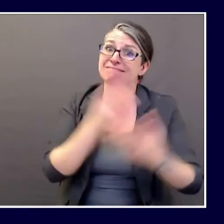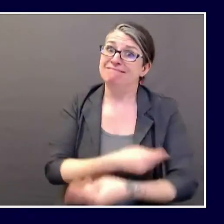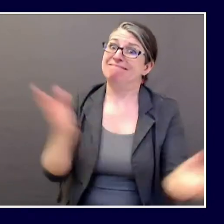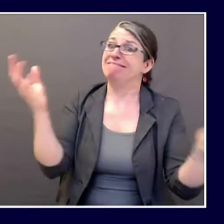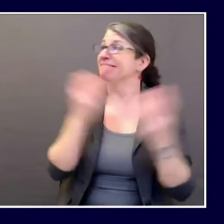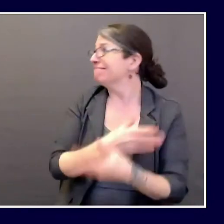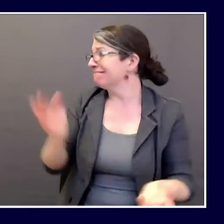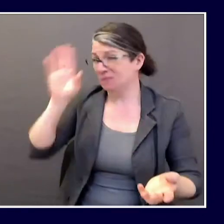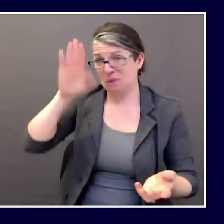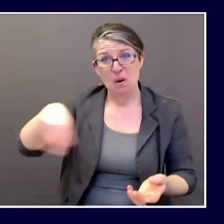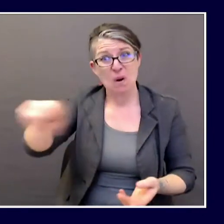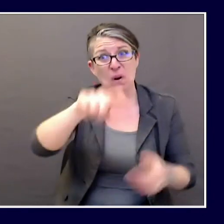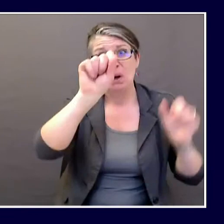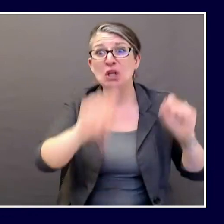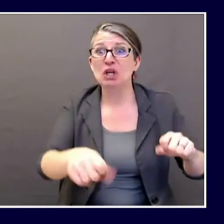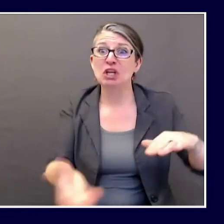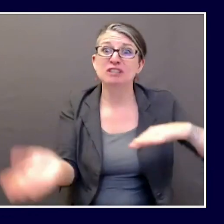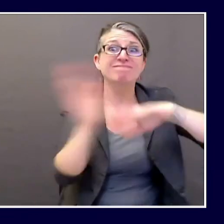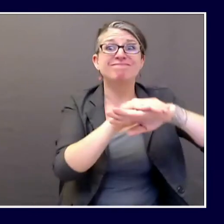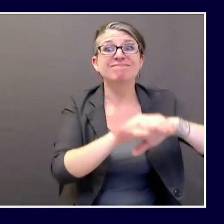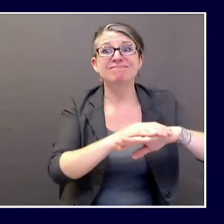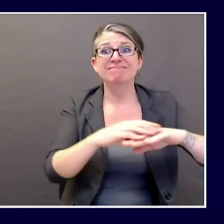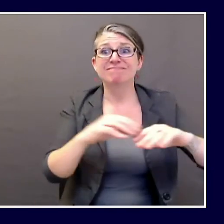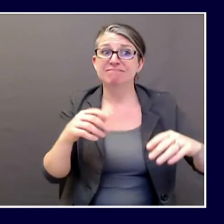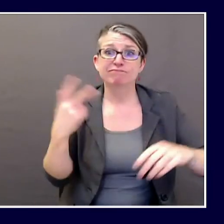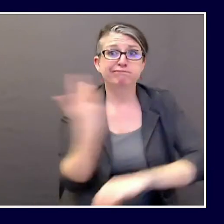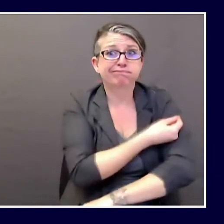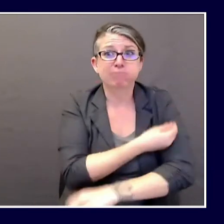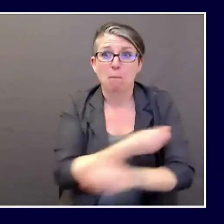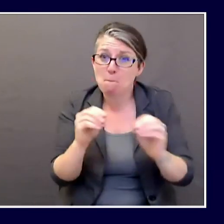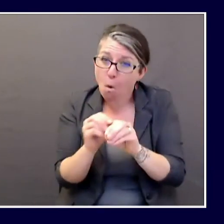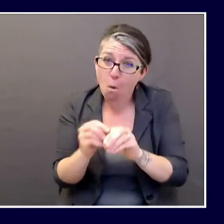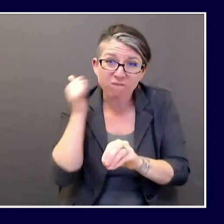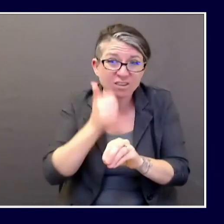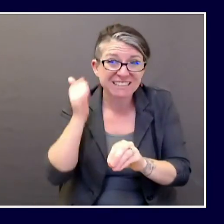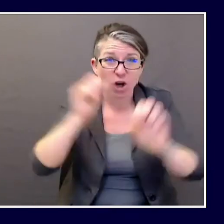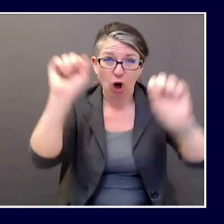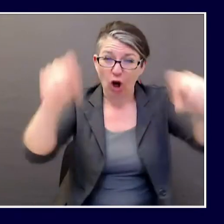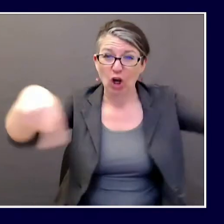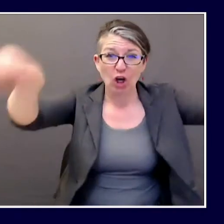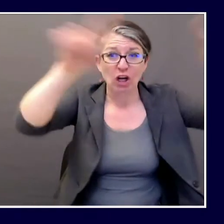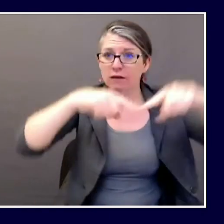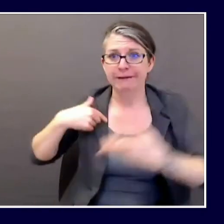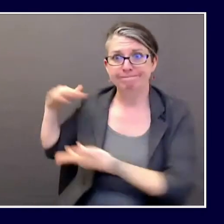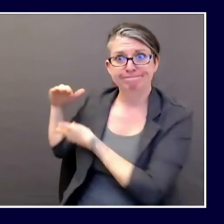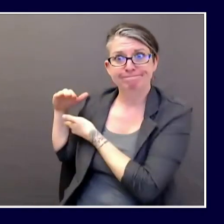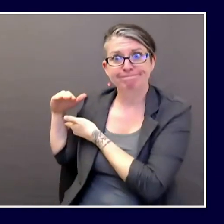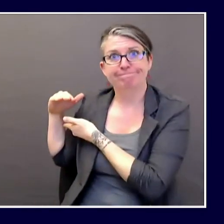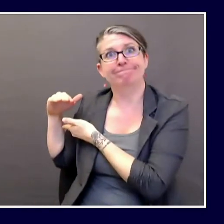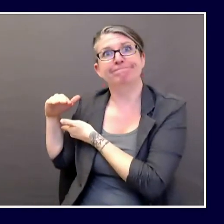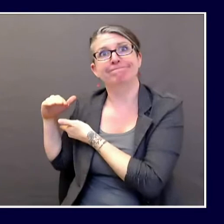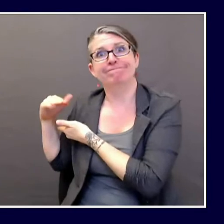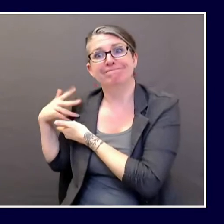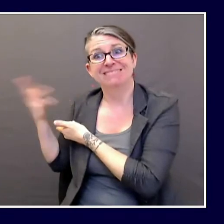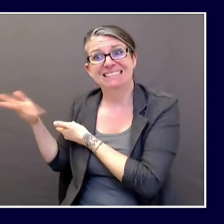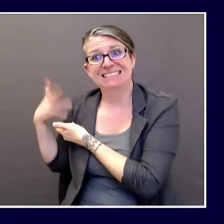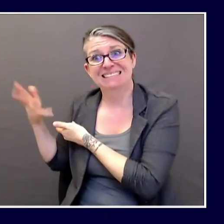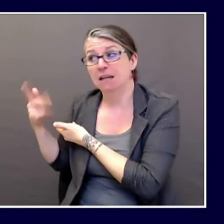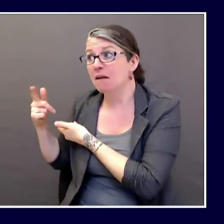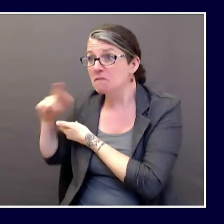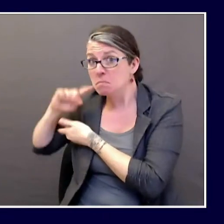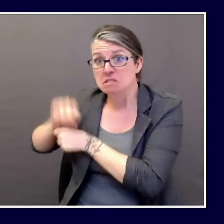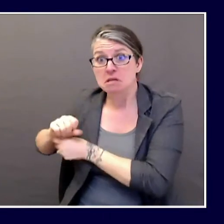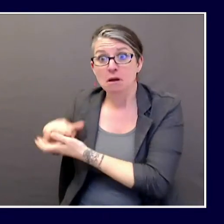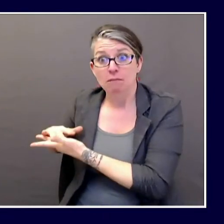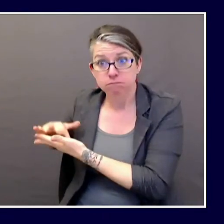whenever you'll be able to get a vaccine. I'm hoping it's really quickly. I'm hoping, of course, it's as soon as possible. We're